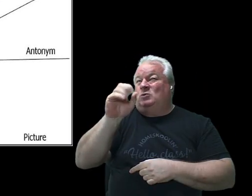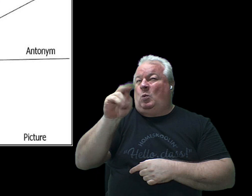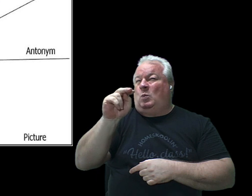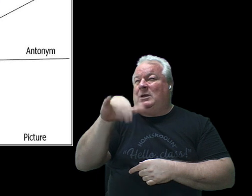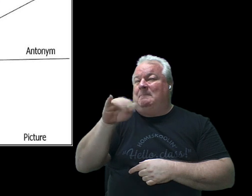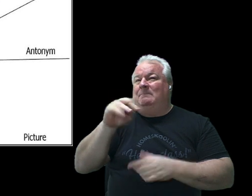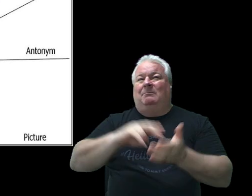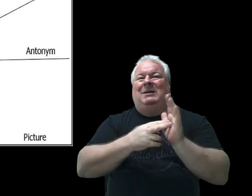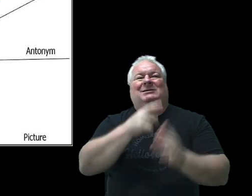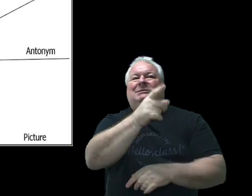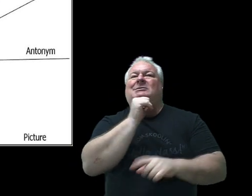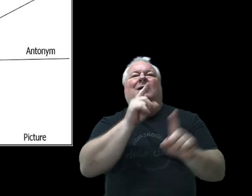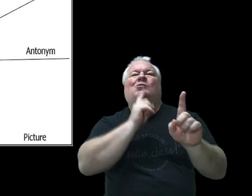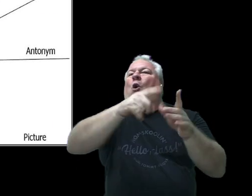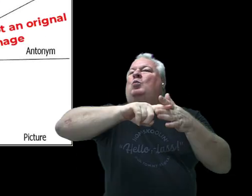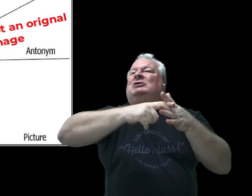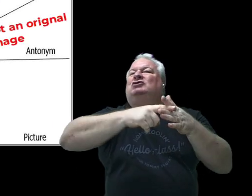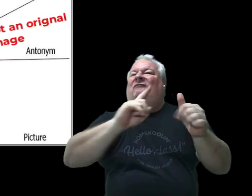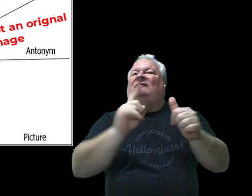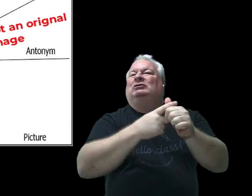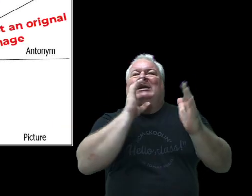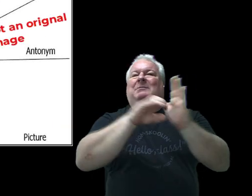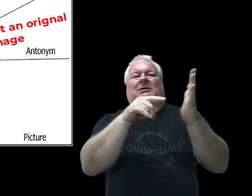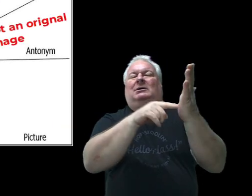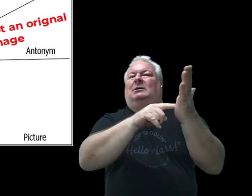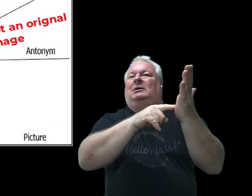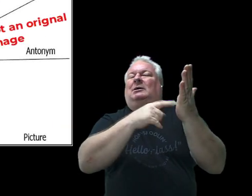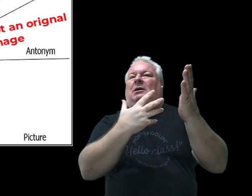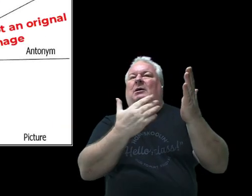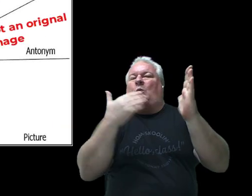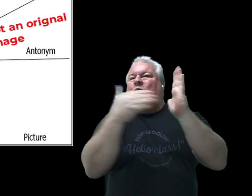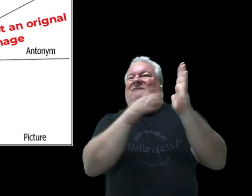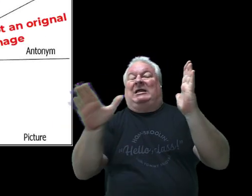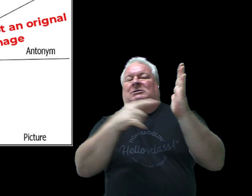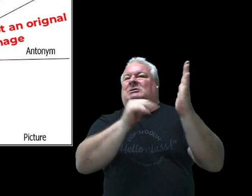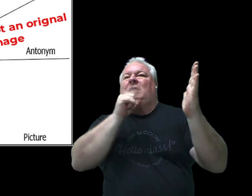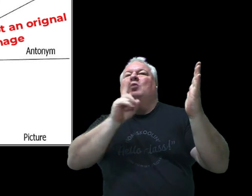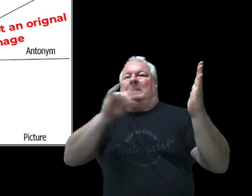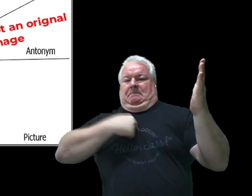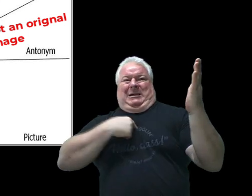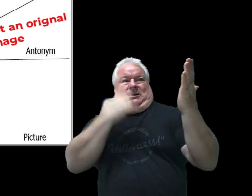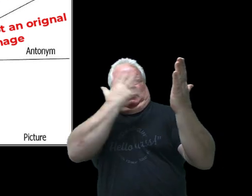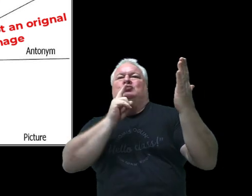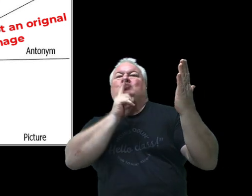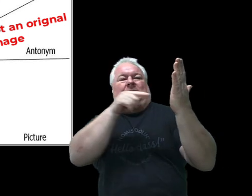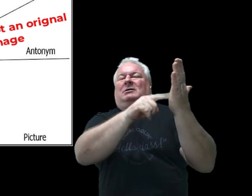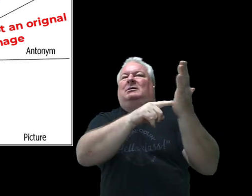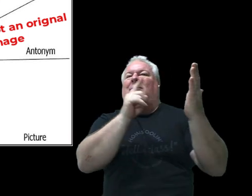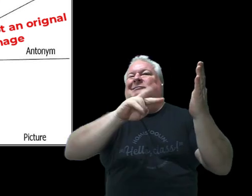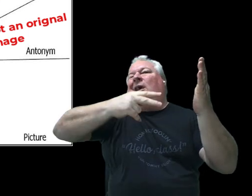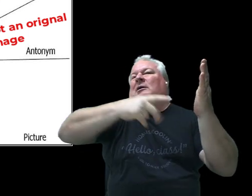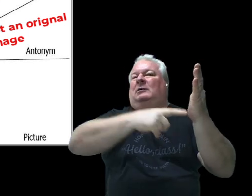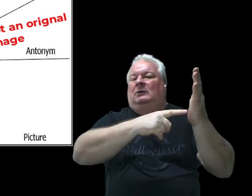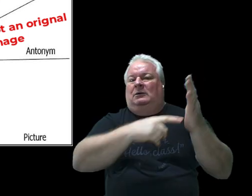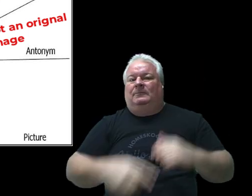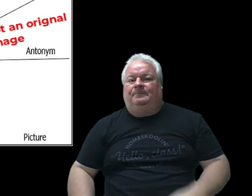an original image. Here is my sentence. And once